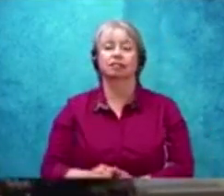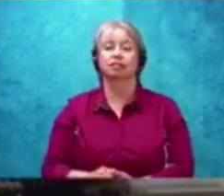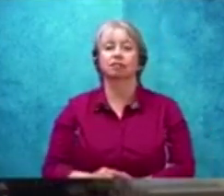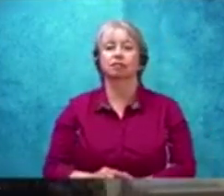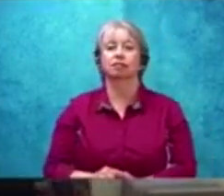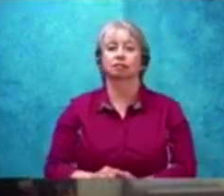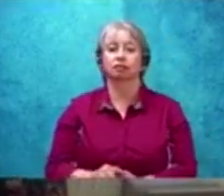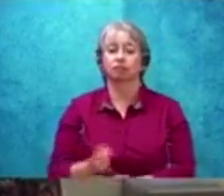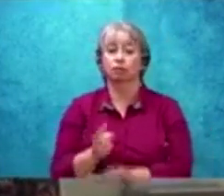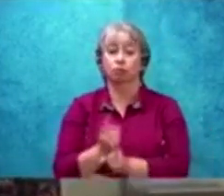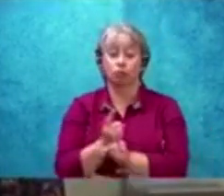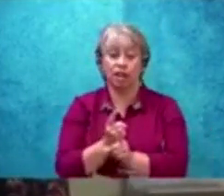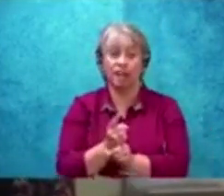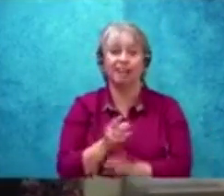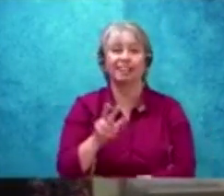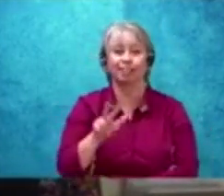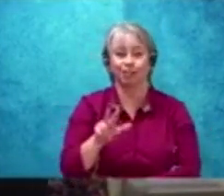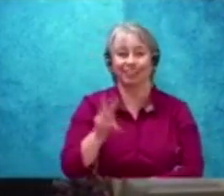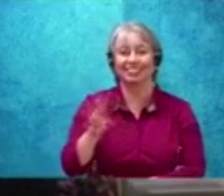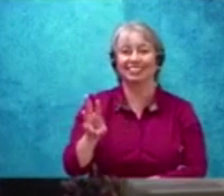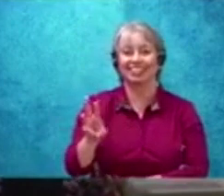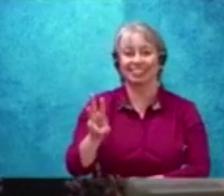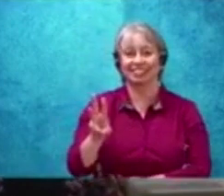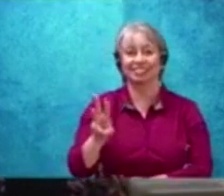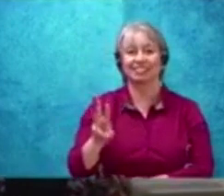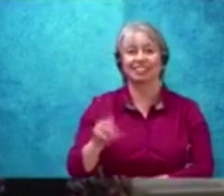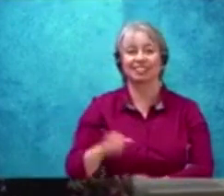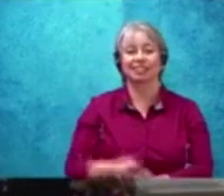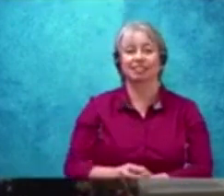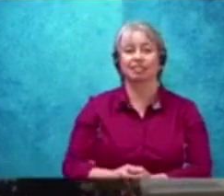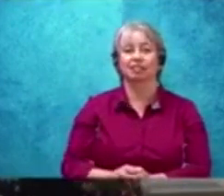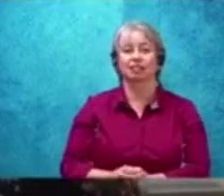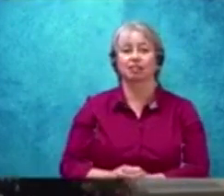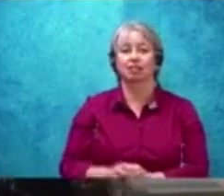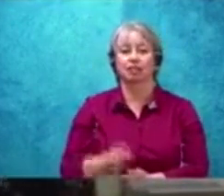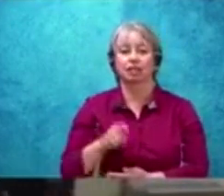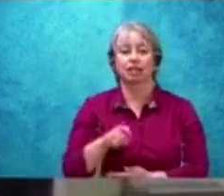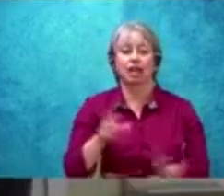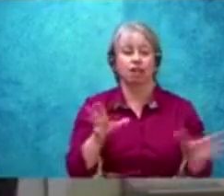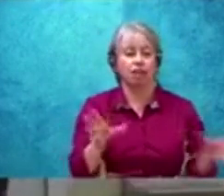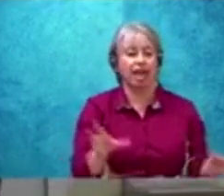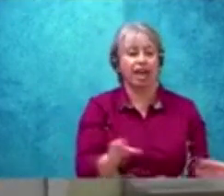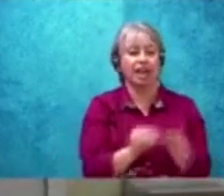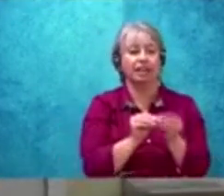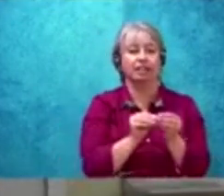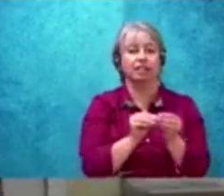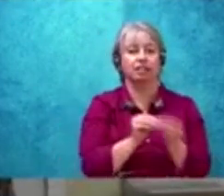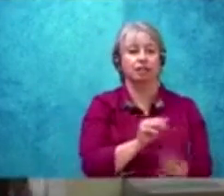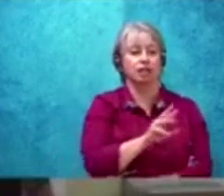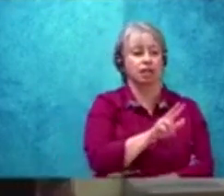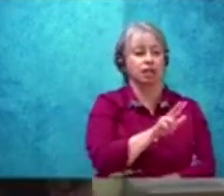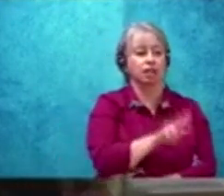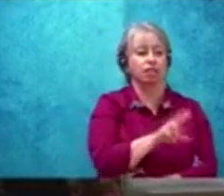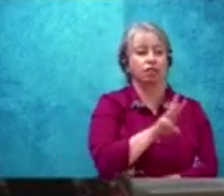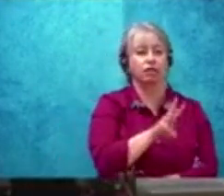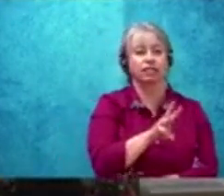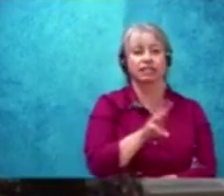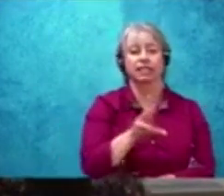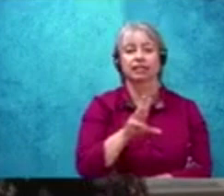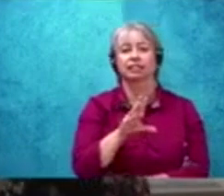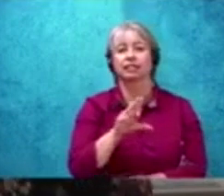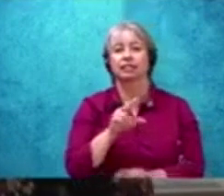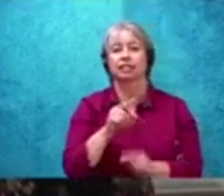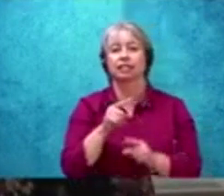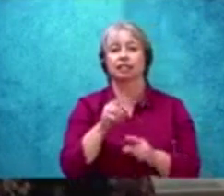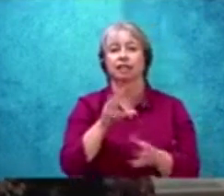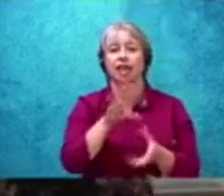that's right, 36. And now we need to add those together, 36 and 16.